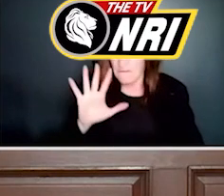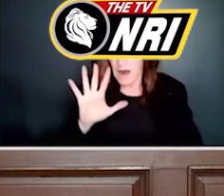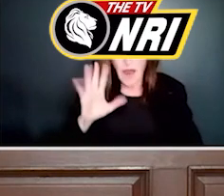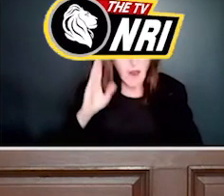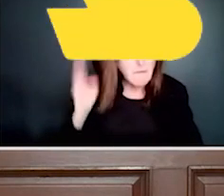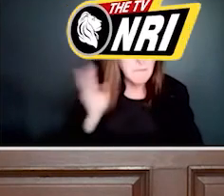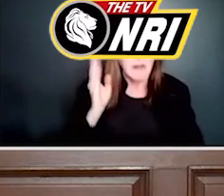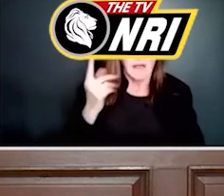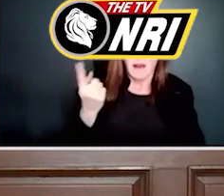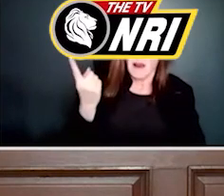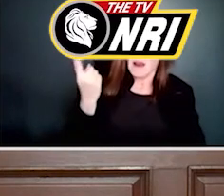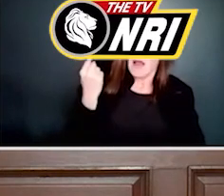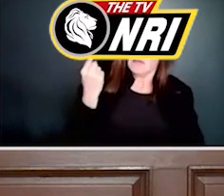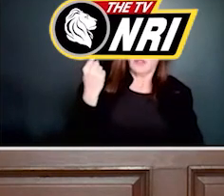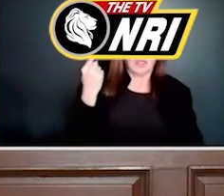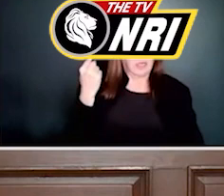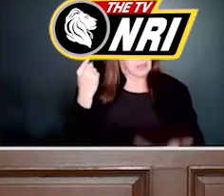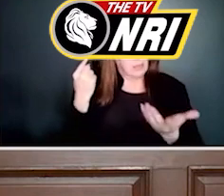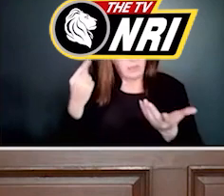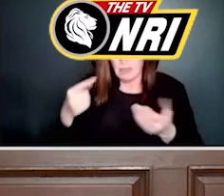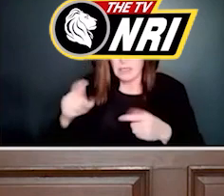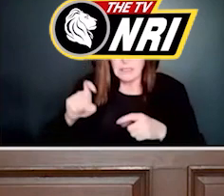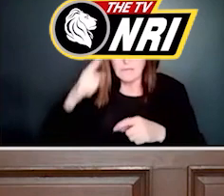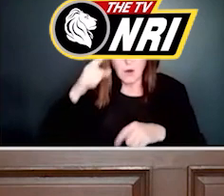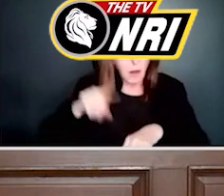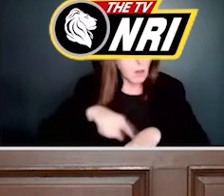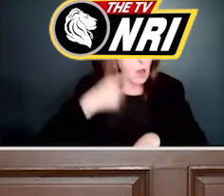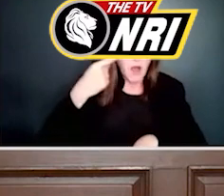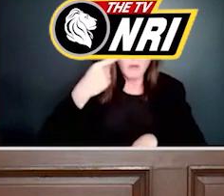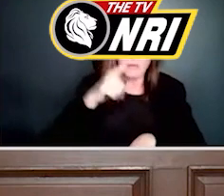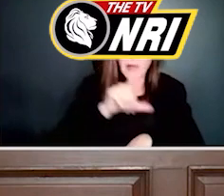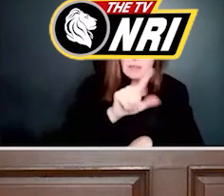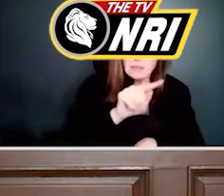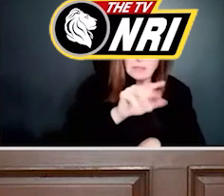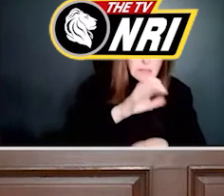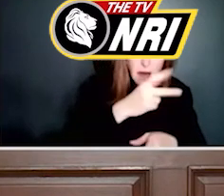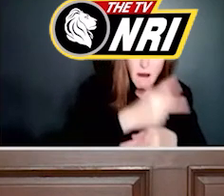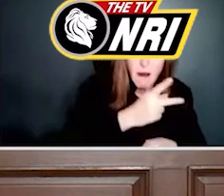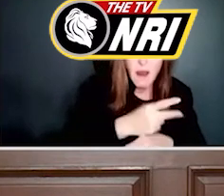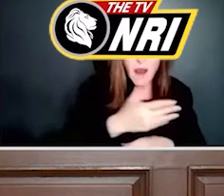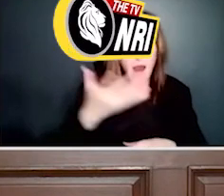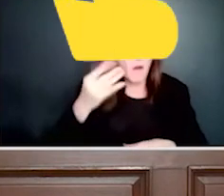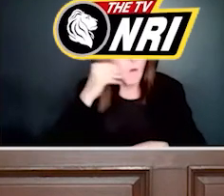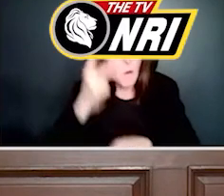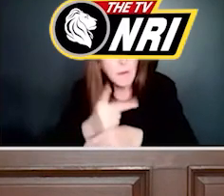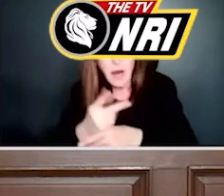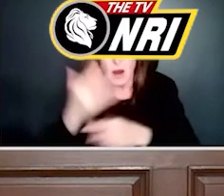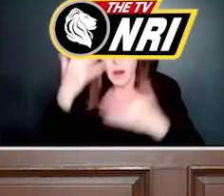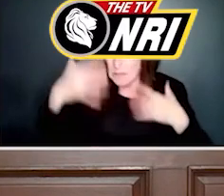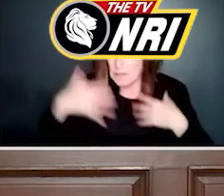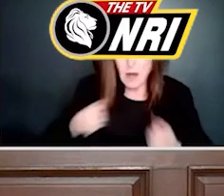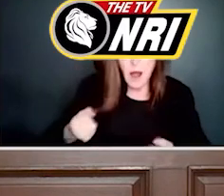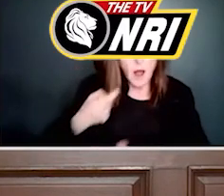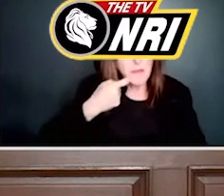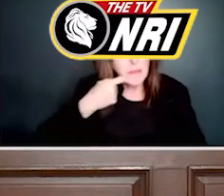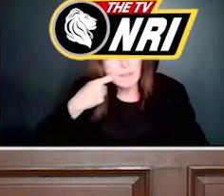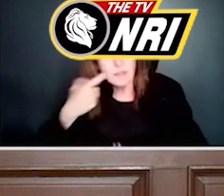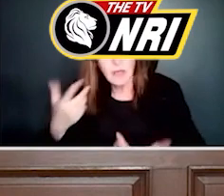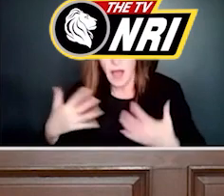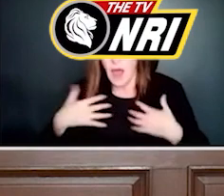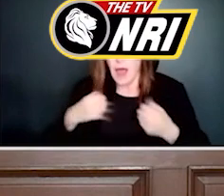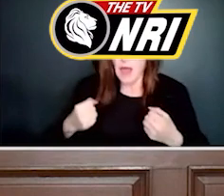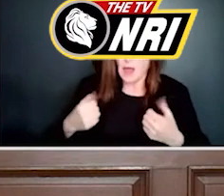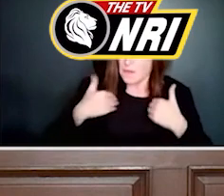need it for mental health and addiction, need it for HHR, health and human resources, infrastructure, we need a partner.